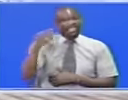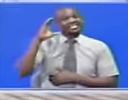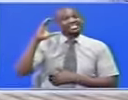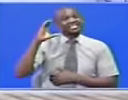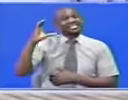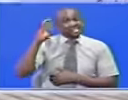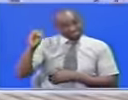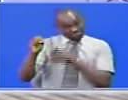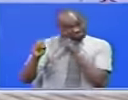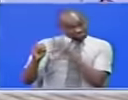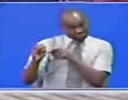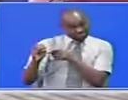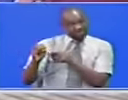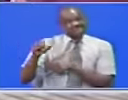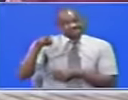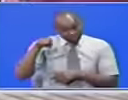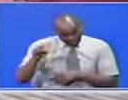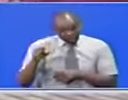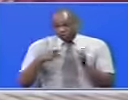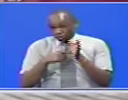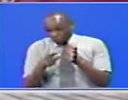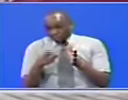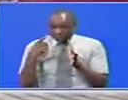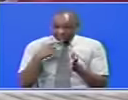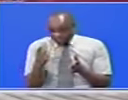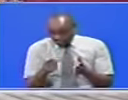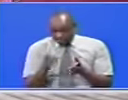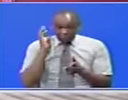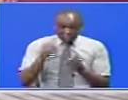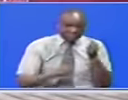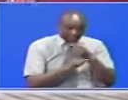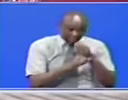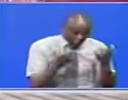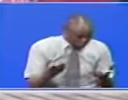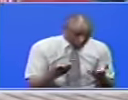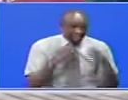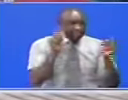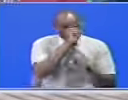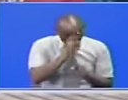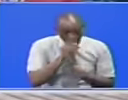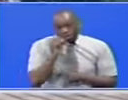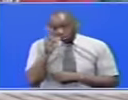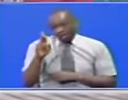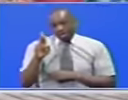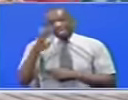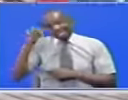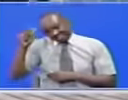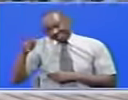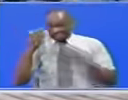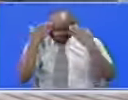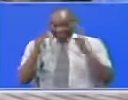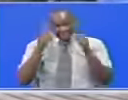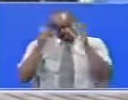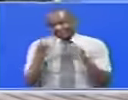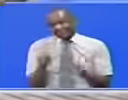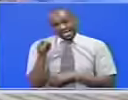Mashinani, although they did not indicate if at all they will be supporting the re-election of President Uhuru Kenyatta, all they will be